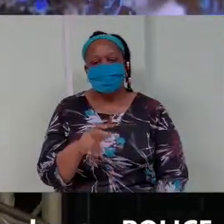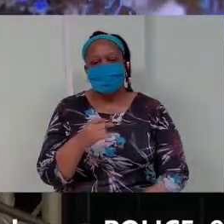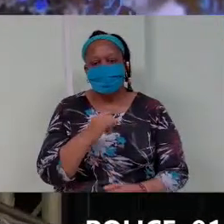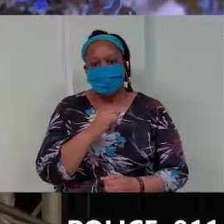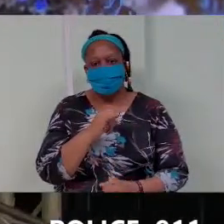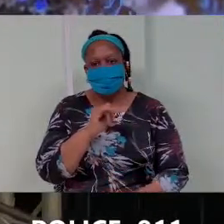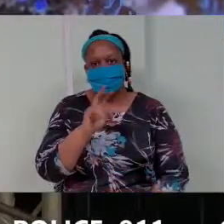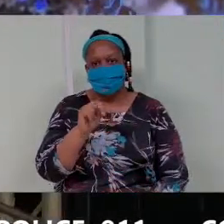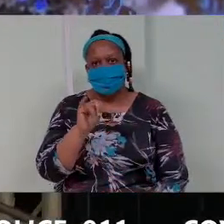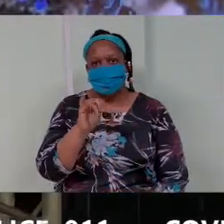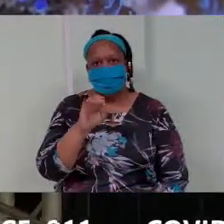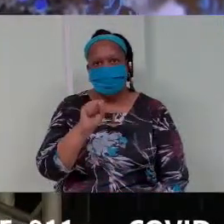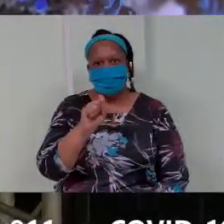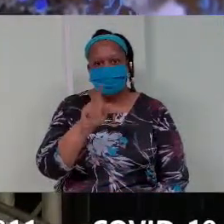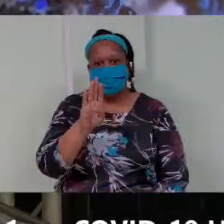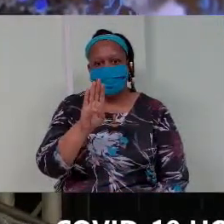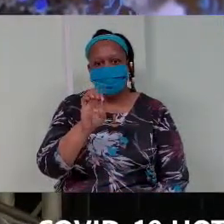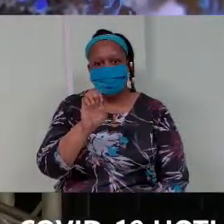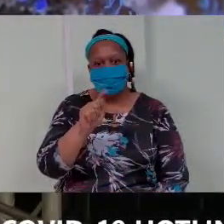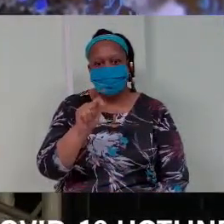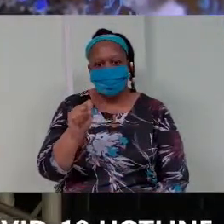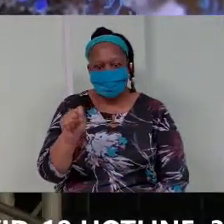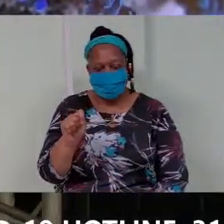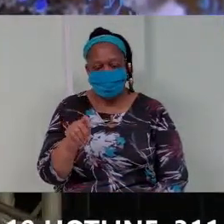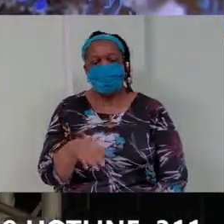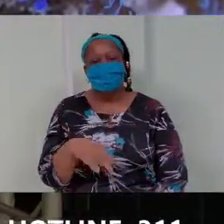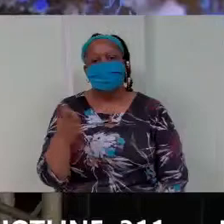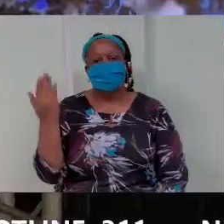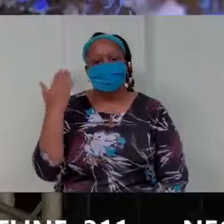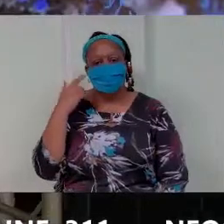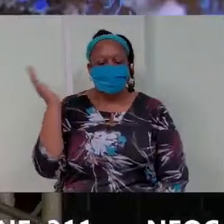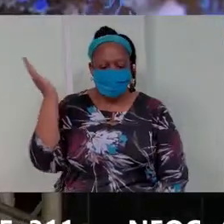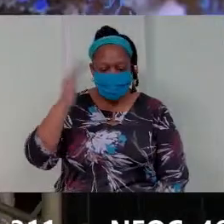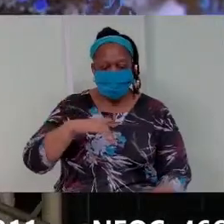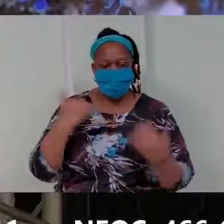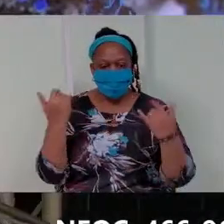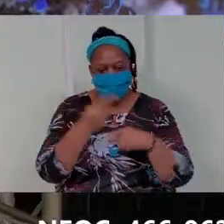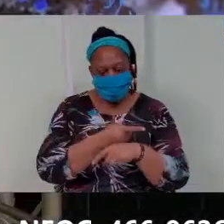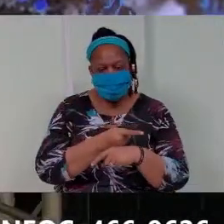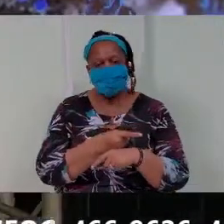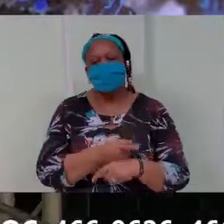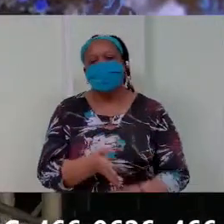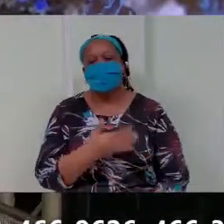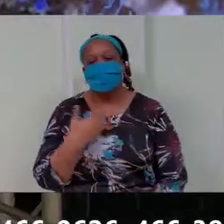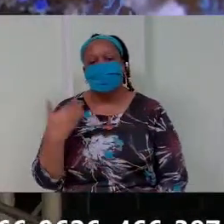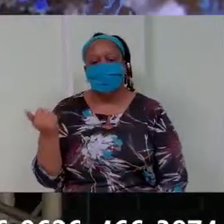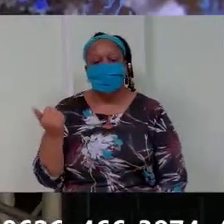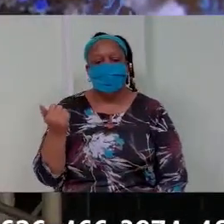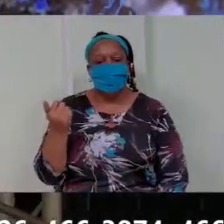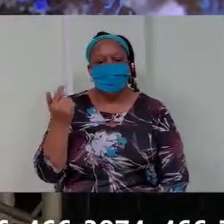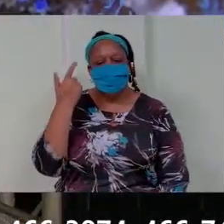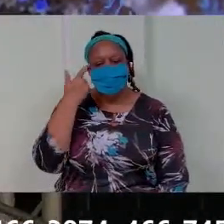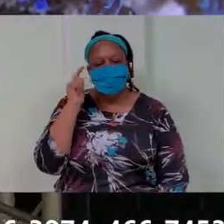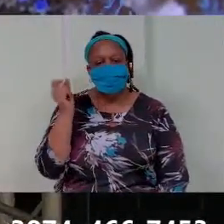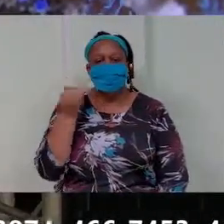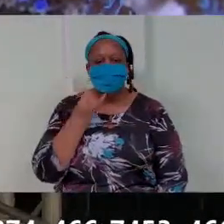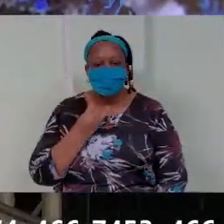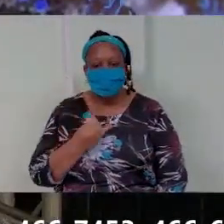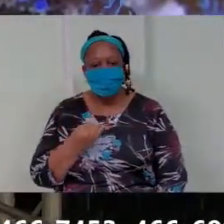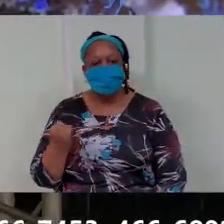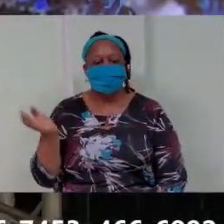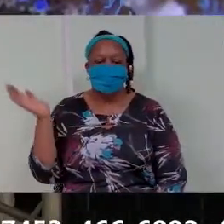Center. We thank Mrs. Christmas Jacobs for her dedication in terms of providing at all